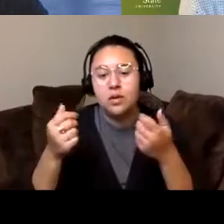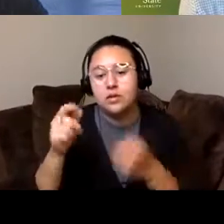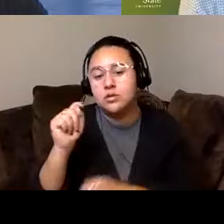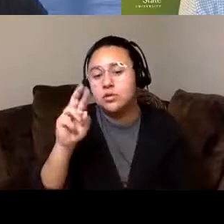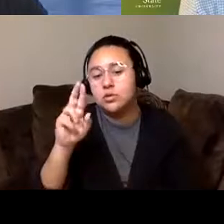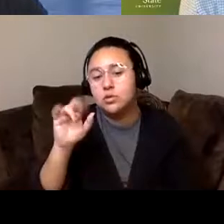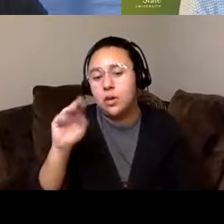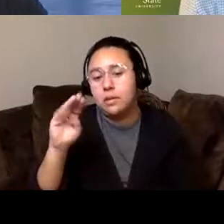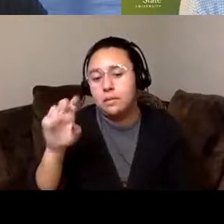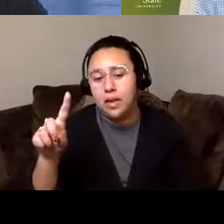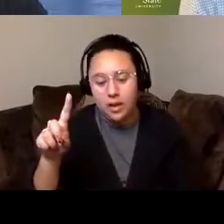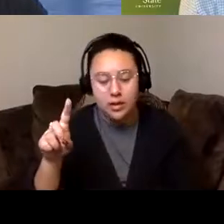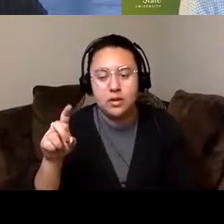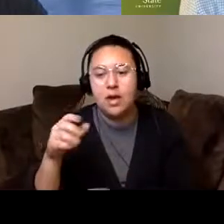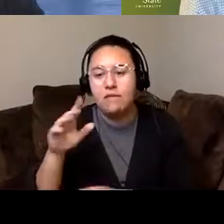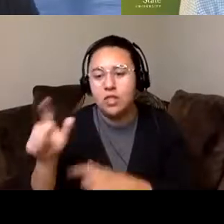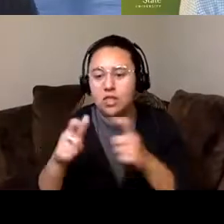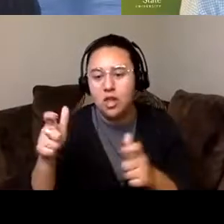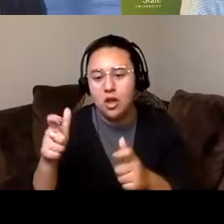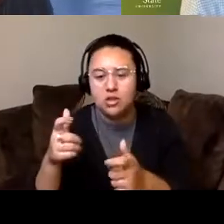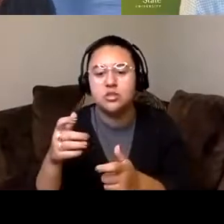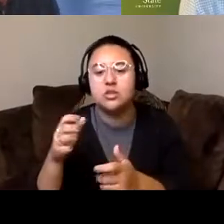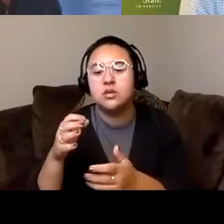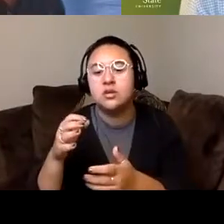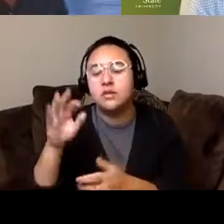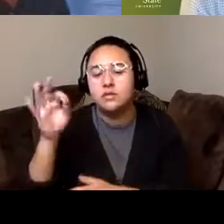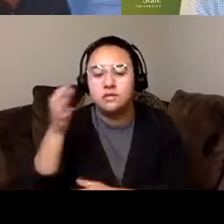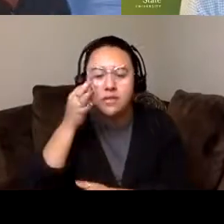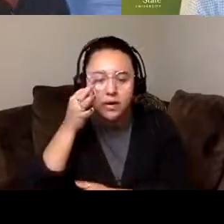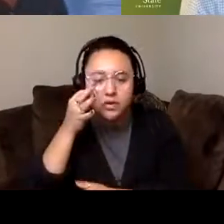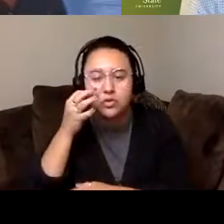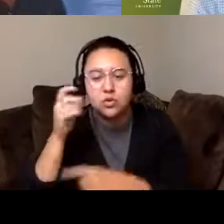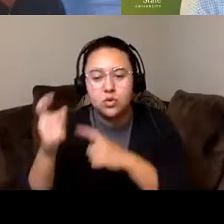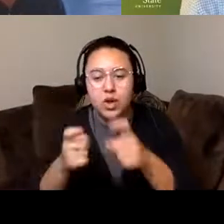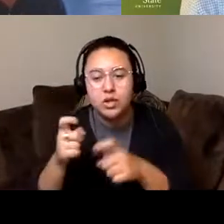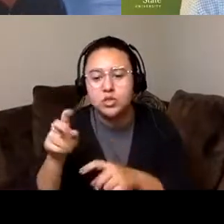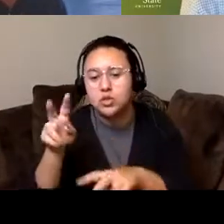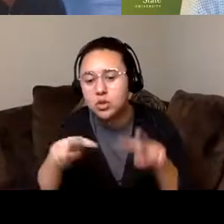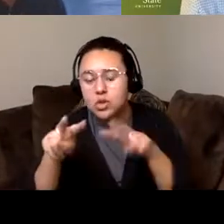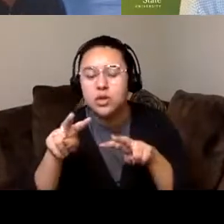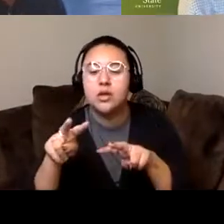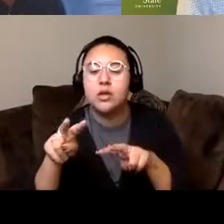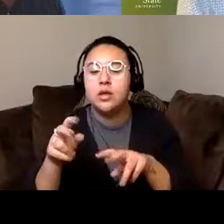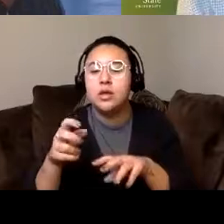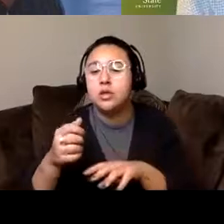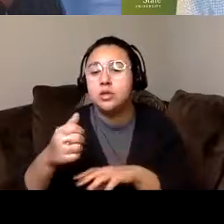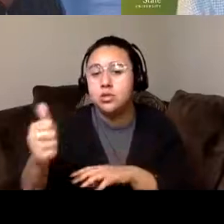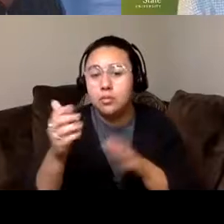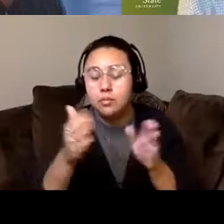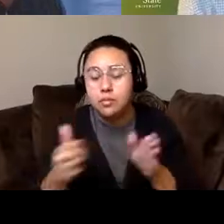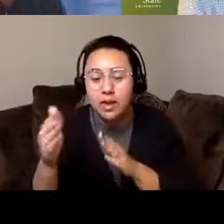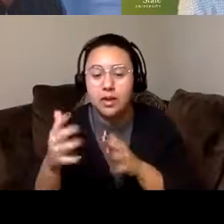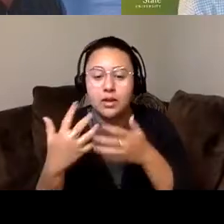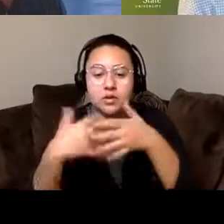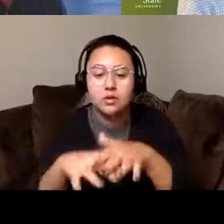on a large federal grant to look at trip planning integration, maybe not the fare side